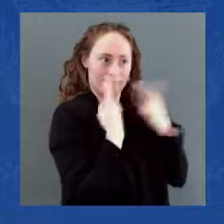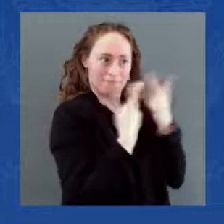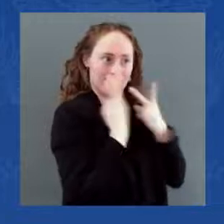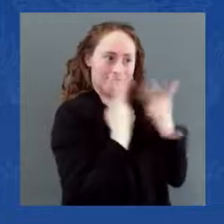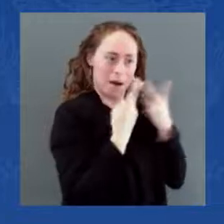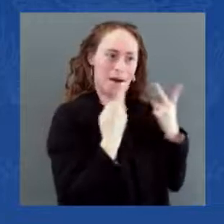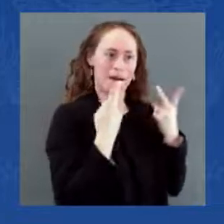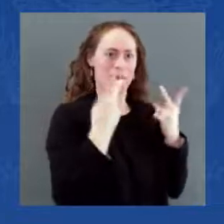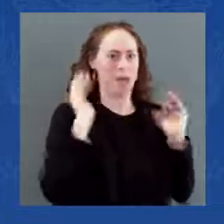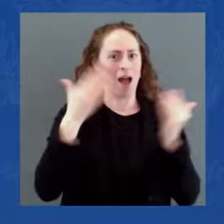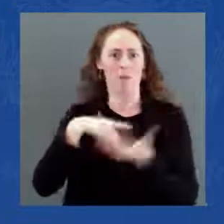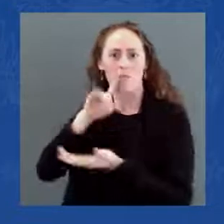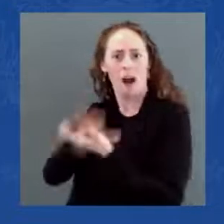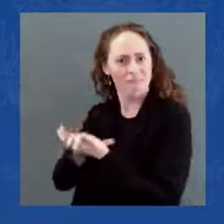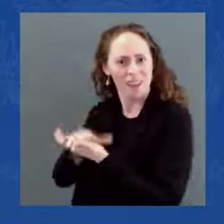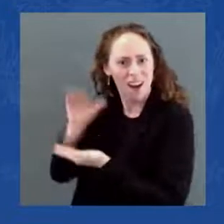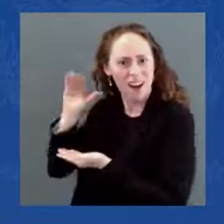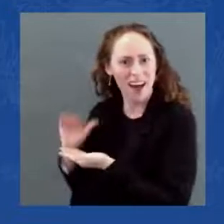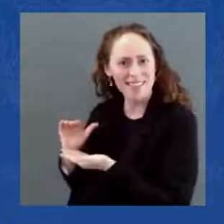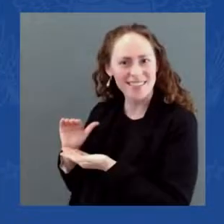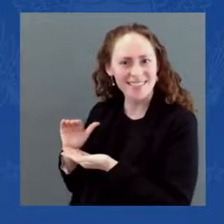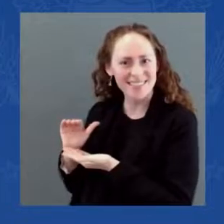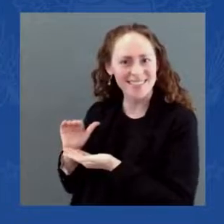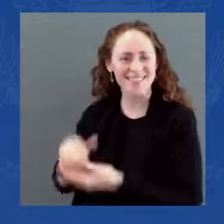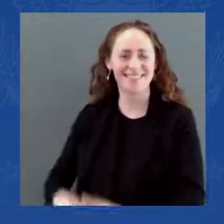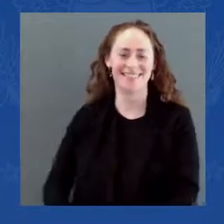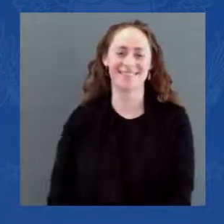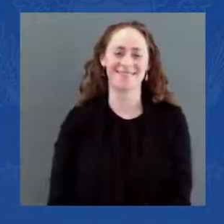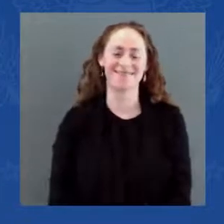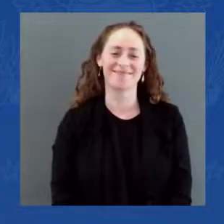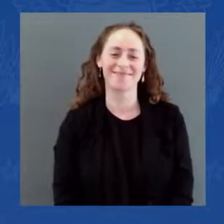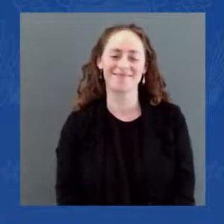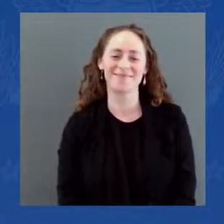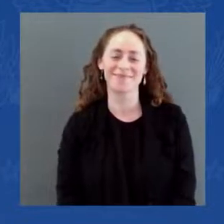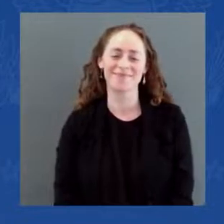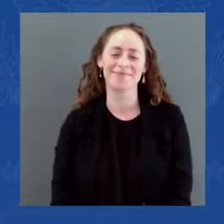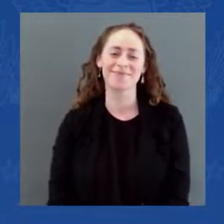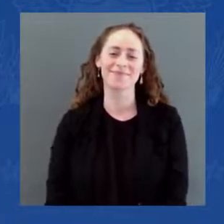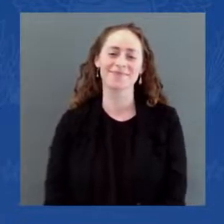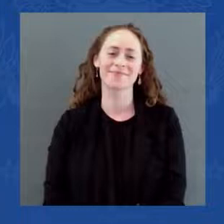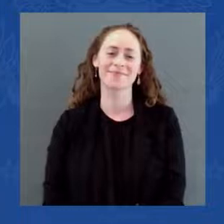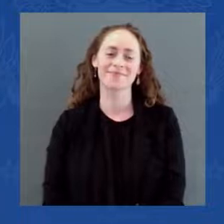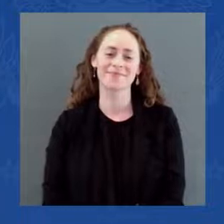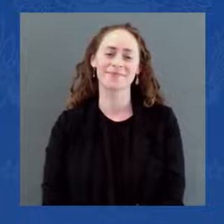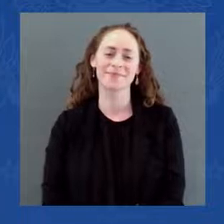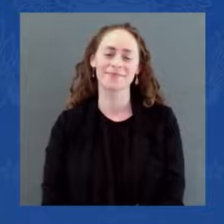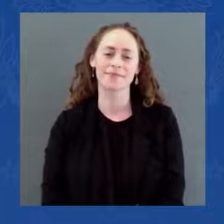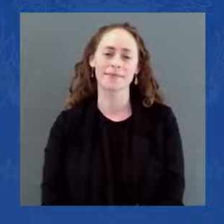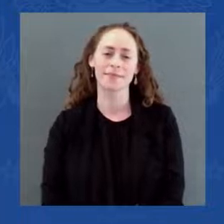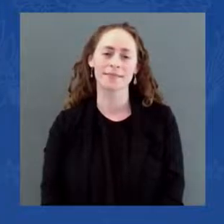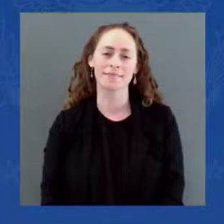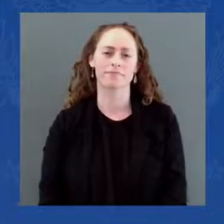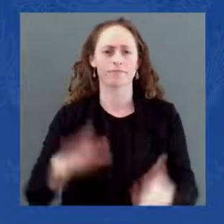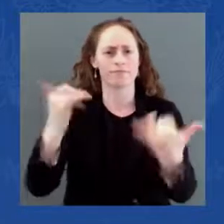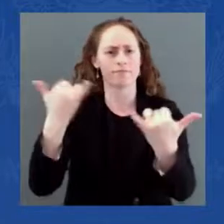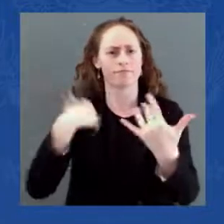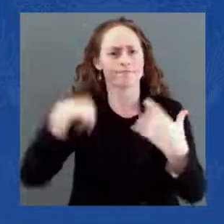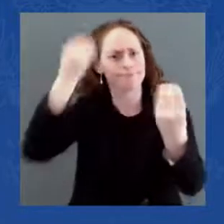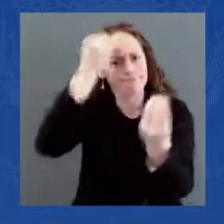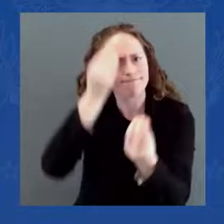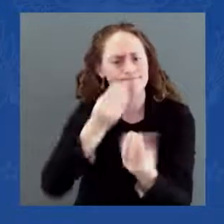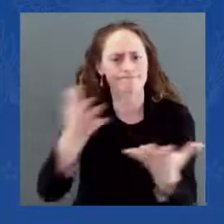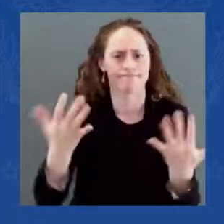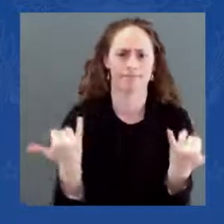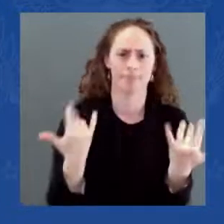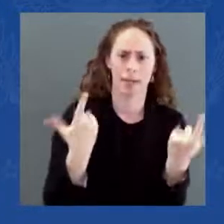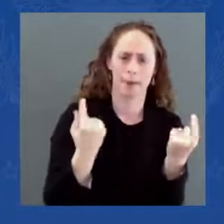plan to battle COVID-19 this winter. Not that any of it's a surprise to any of you, because it's the combined advice from all of you that